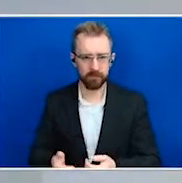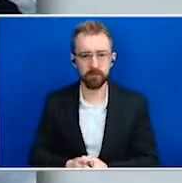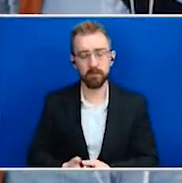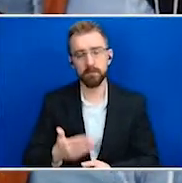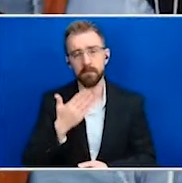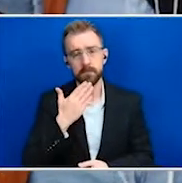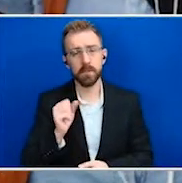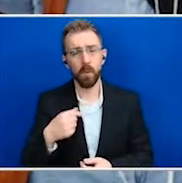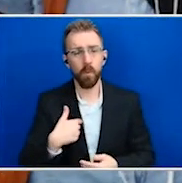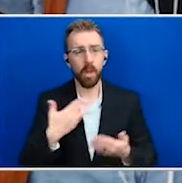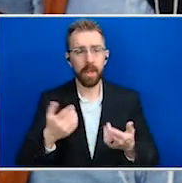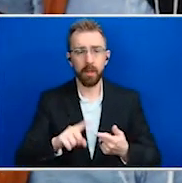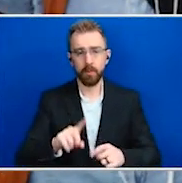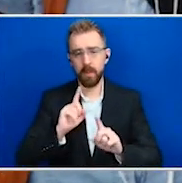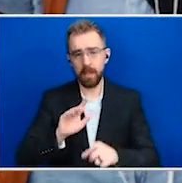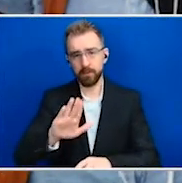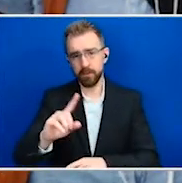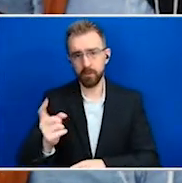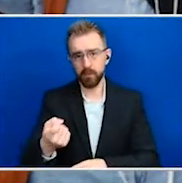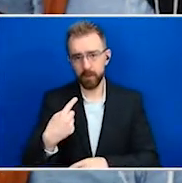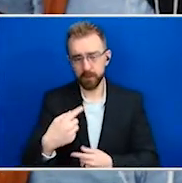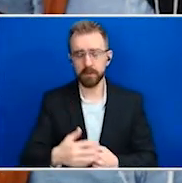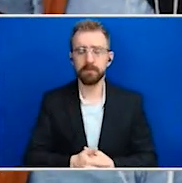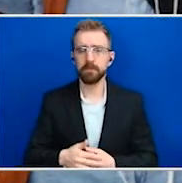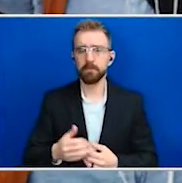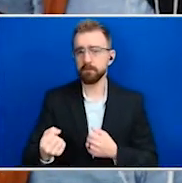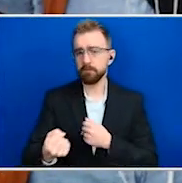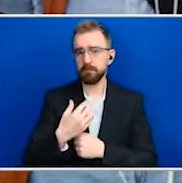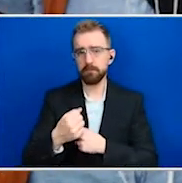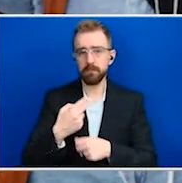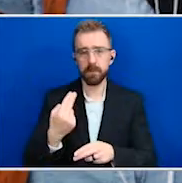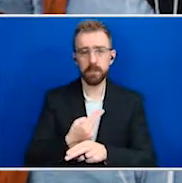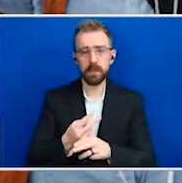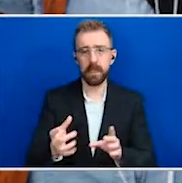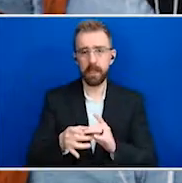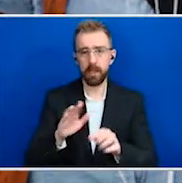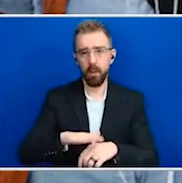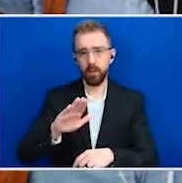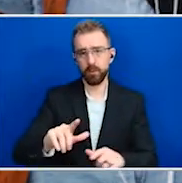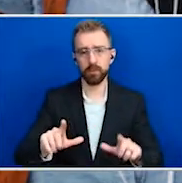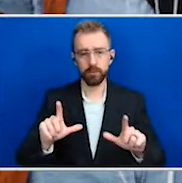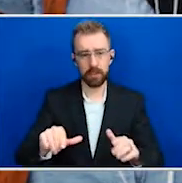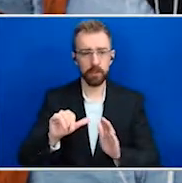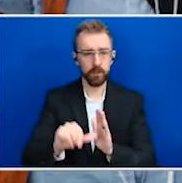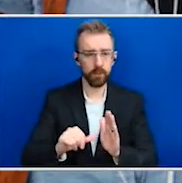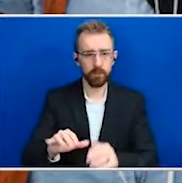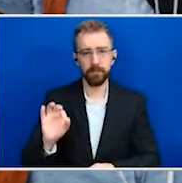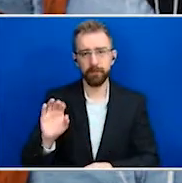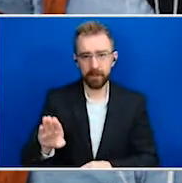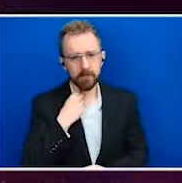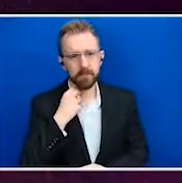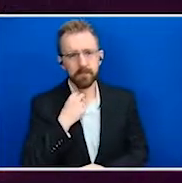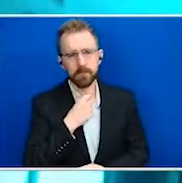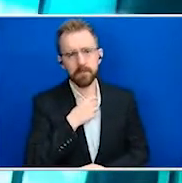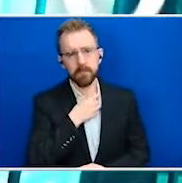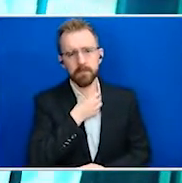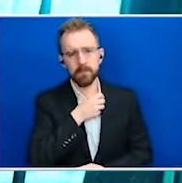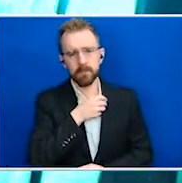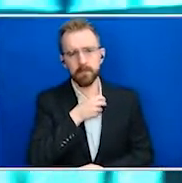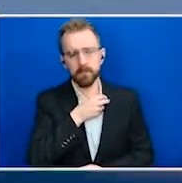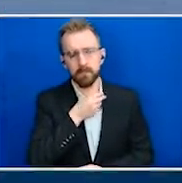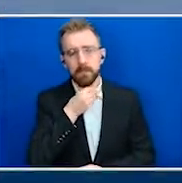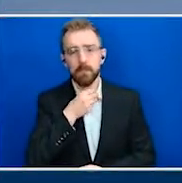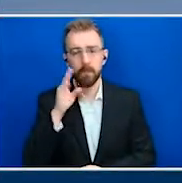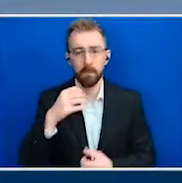your questions. Please send them in using the links on your screen, YouTube, Facebook, or email the Medical News Network. Let's head to